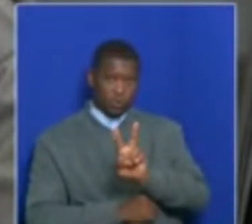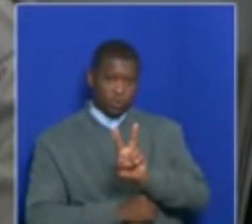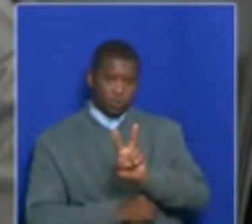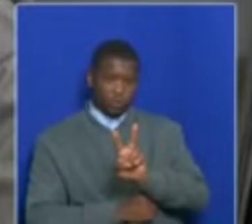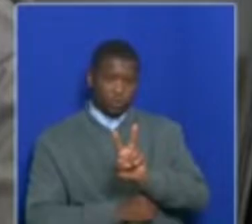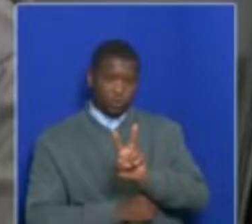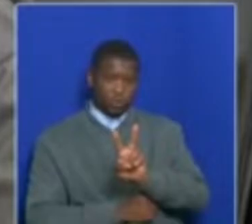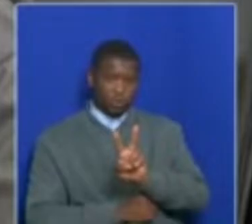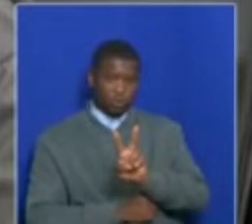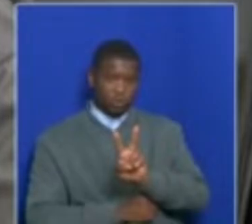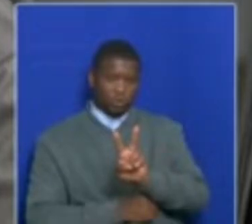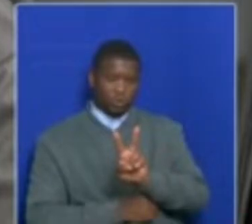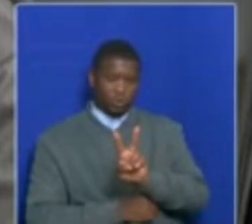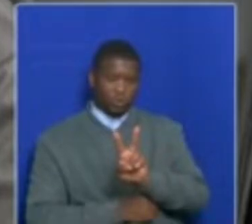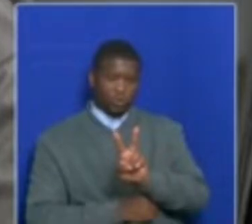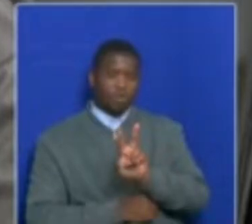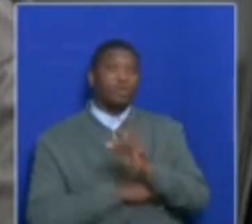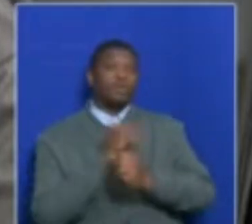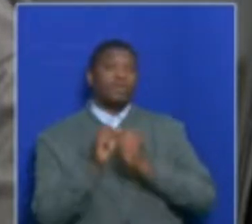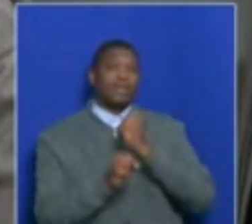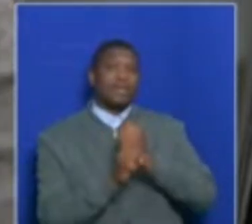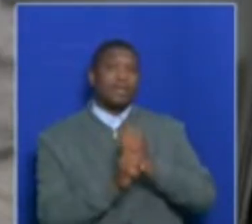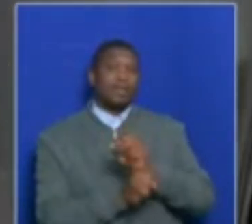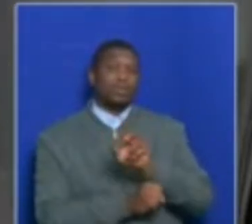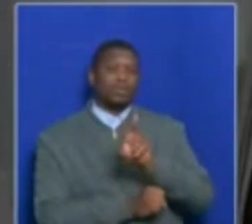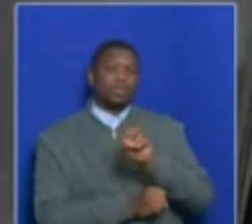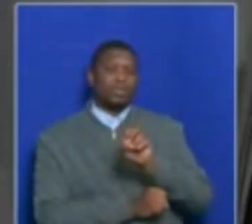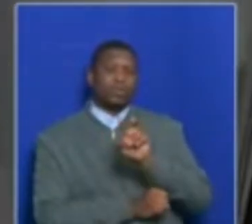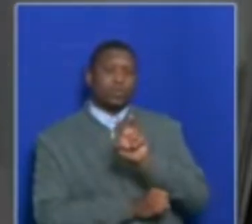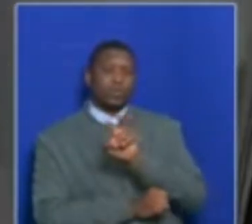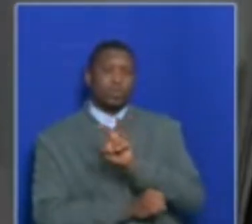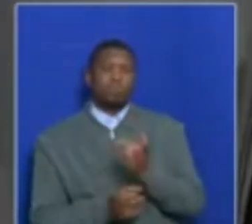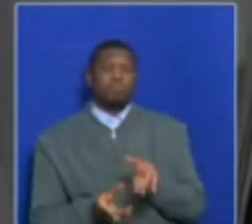of 2022? That's at page 892